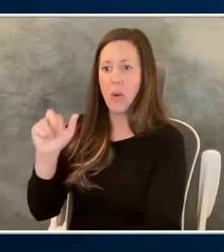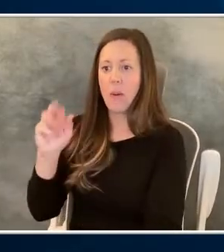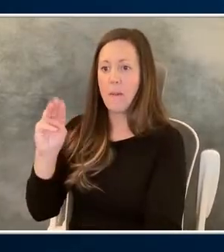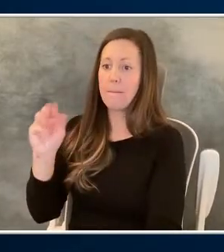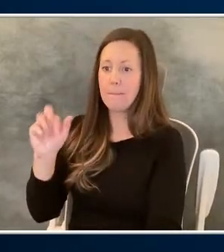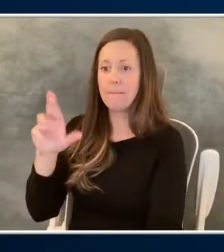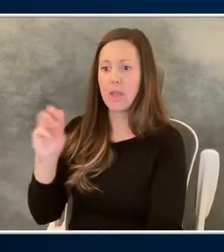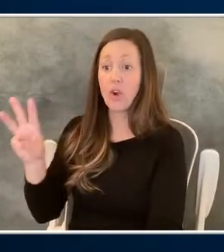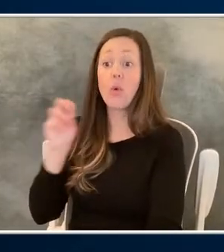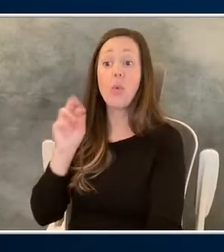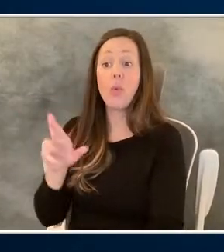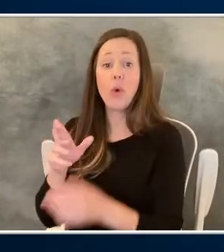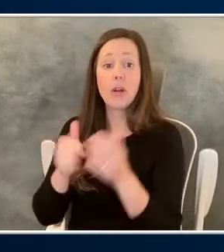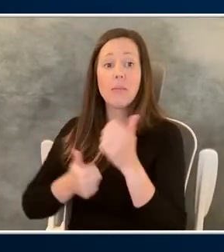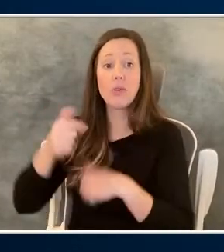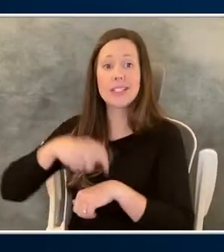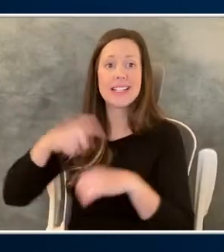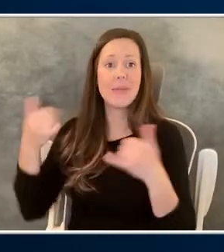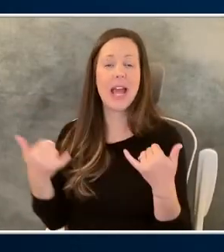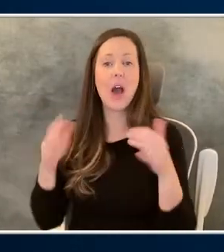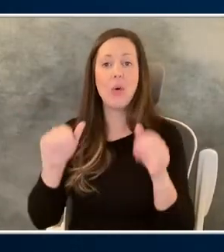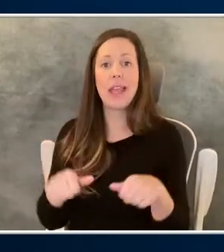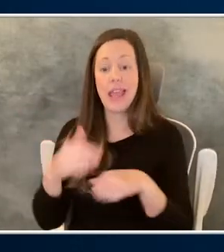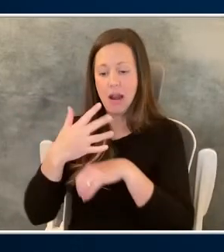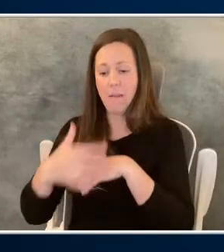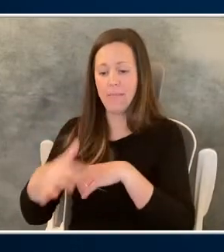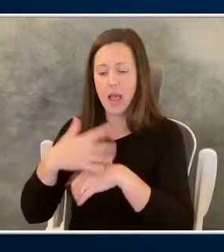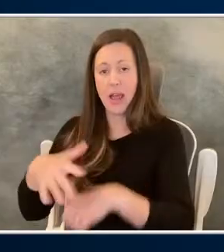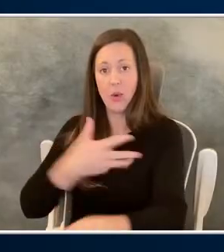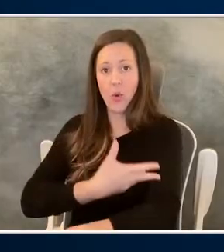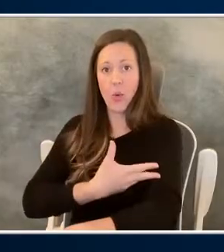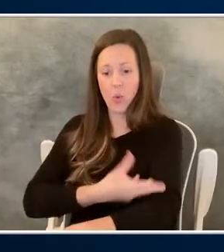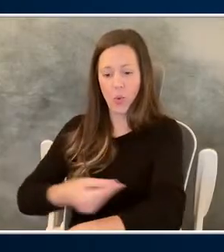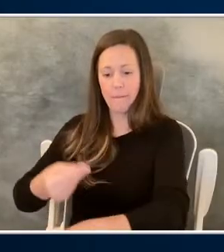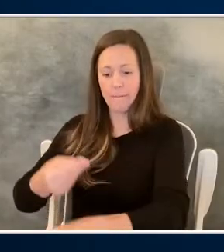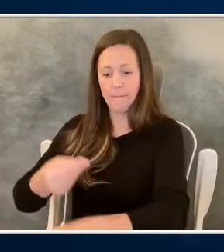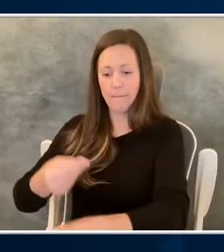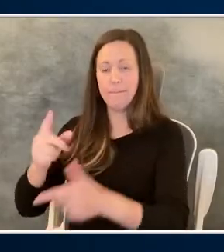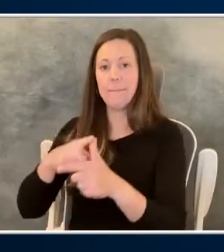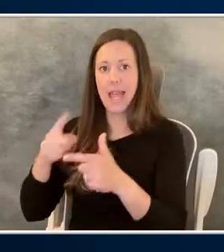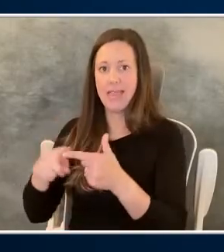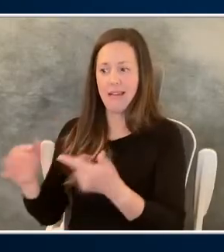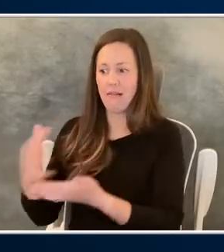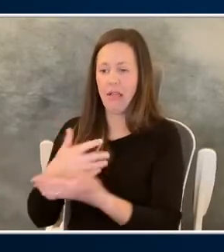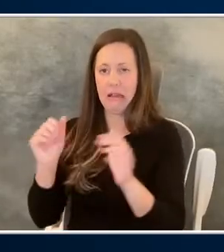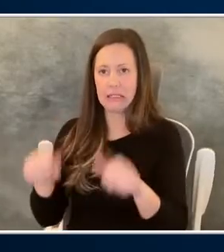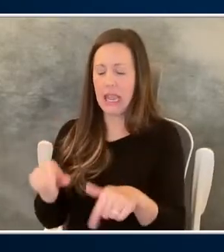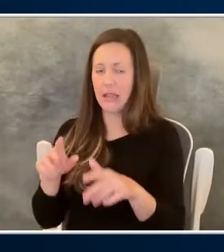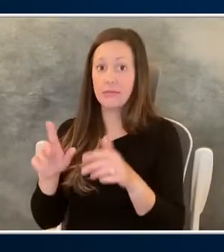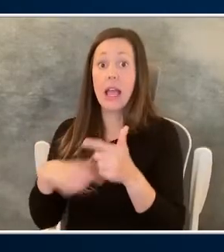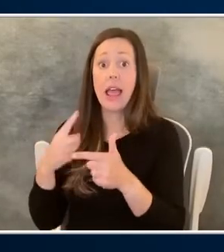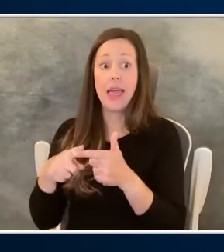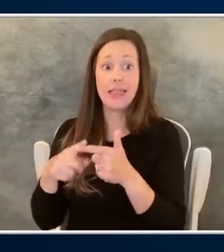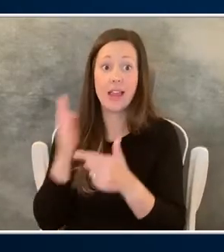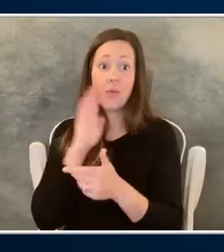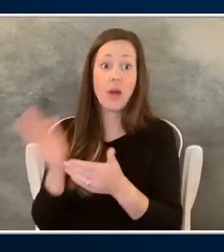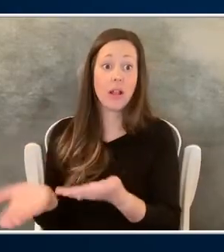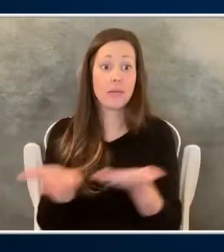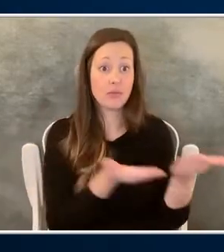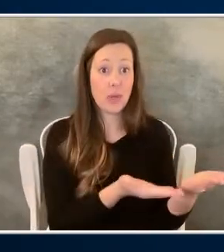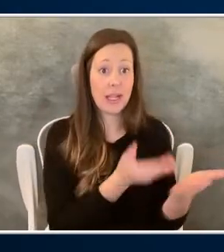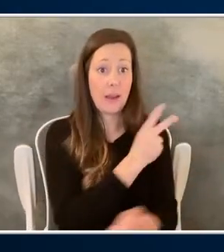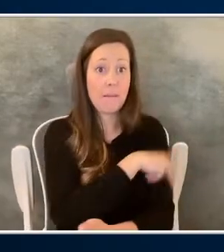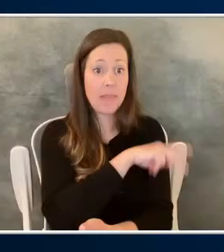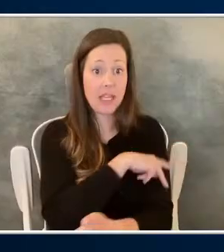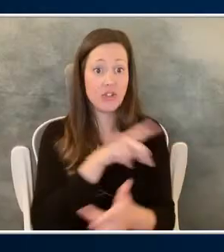them from blood. And then they are brought to the patient, and then they are infused just like a blood transfusion. There's